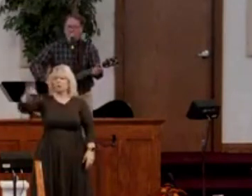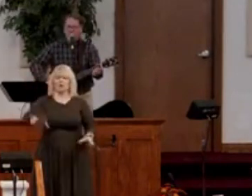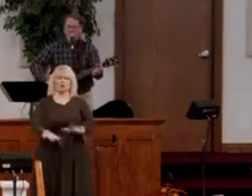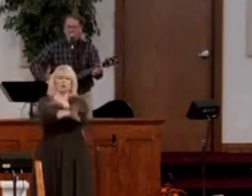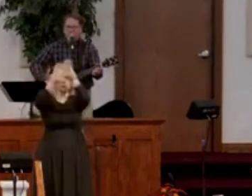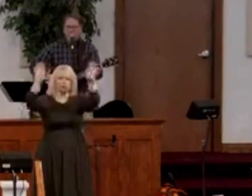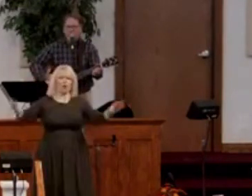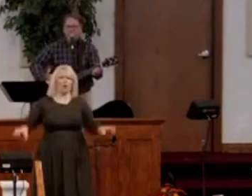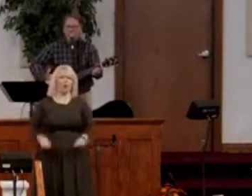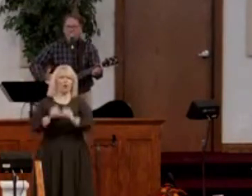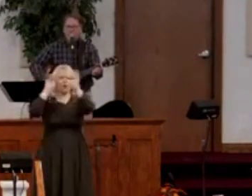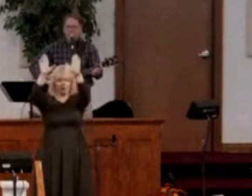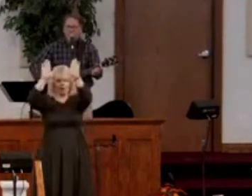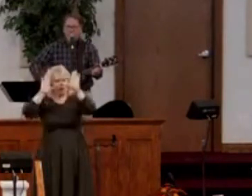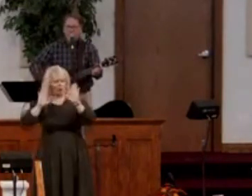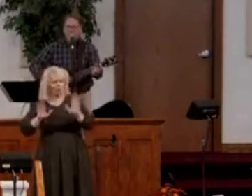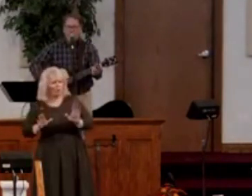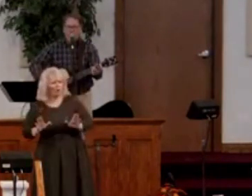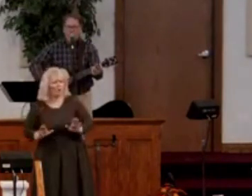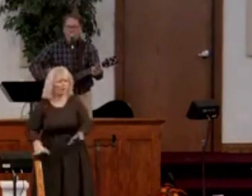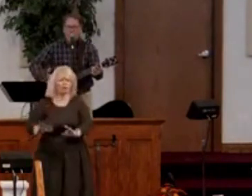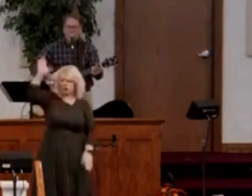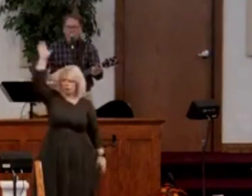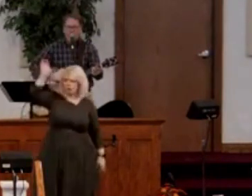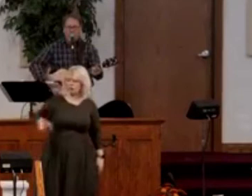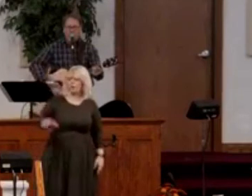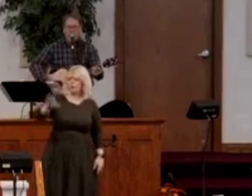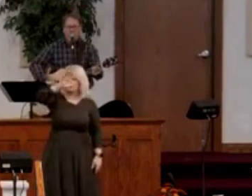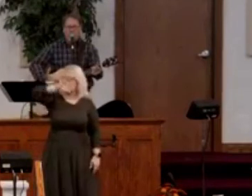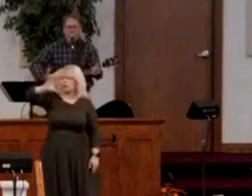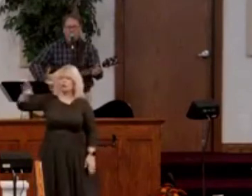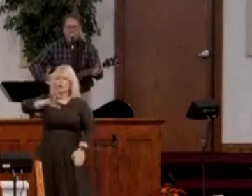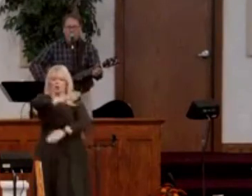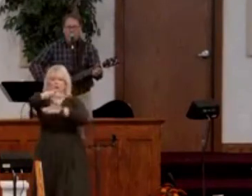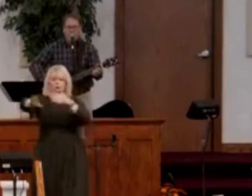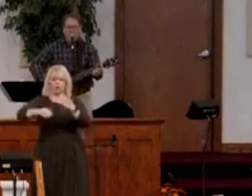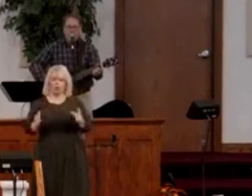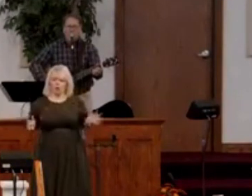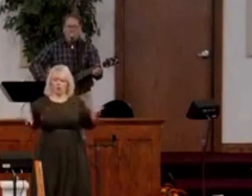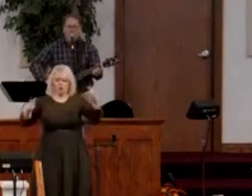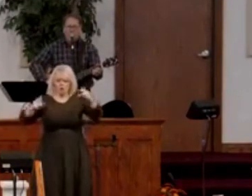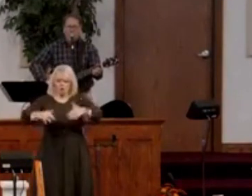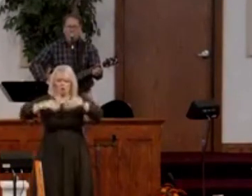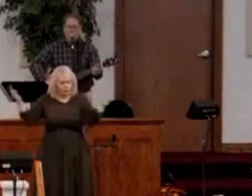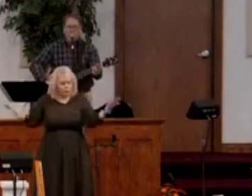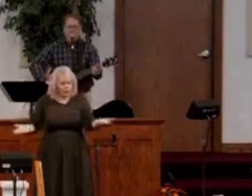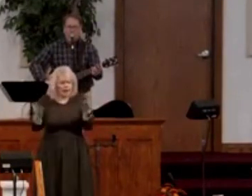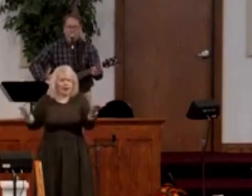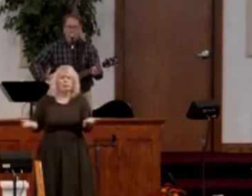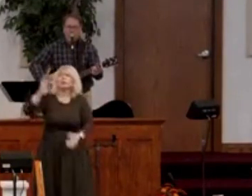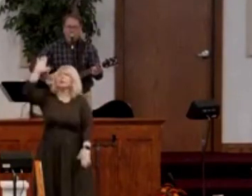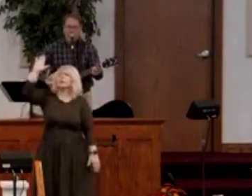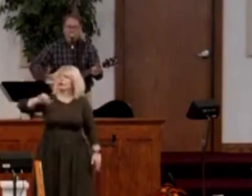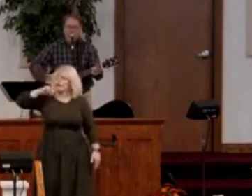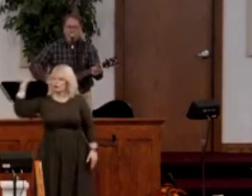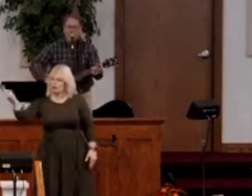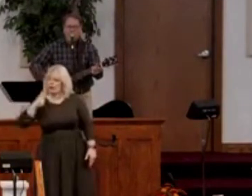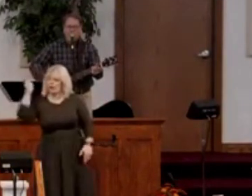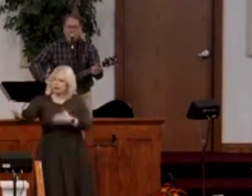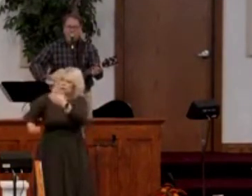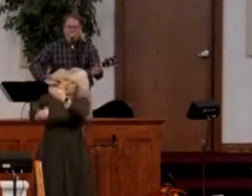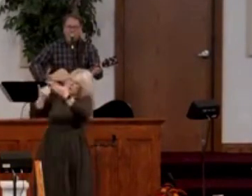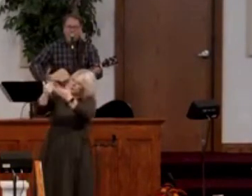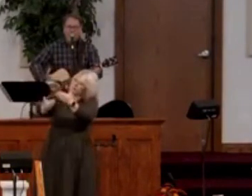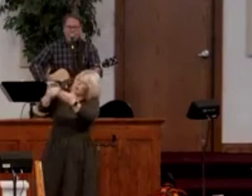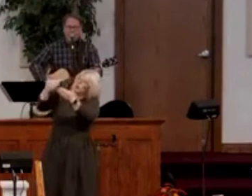wonderful cross, oh, the wonderful cross, all who gather here,